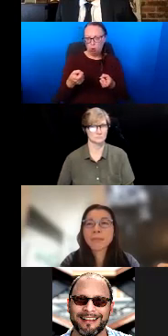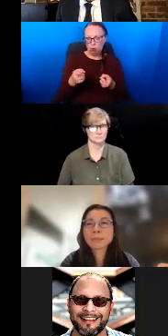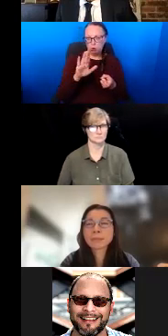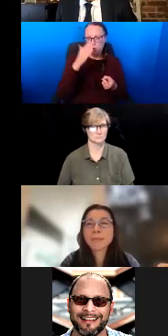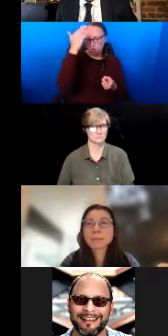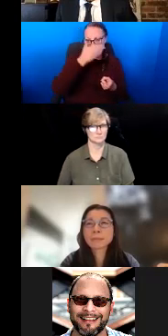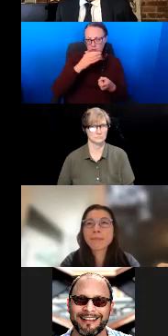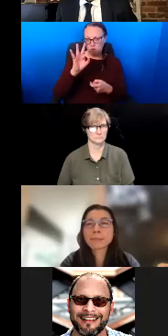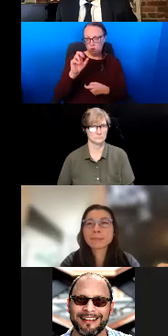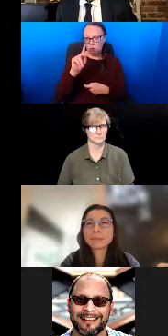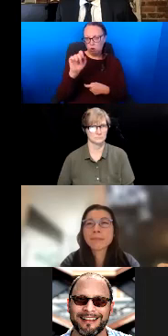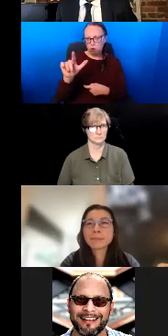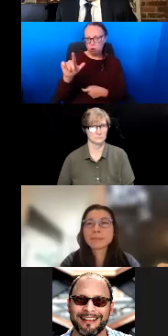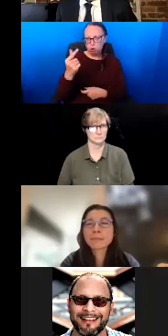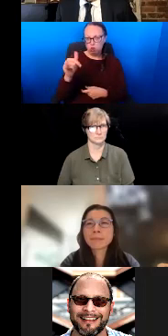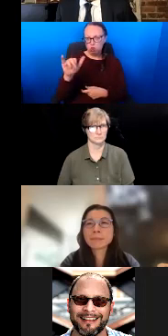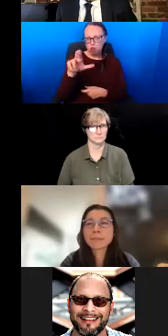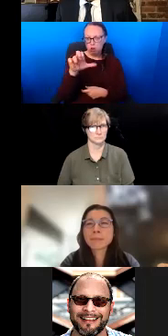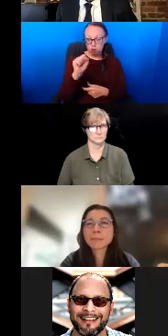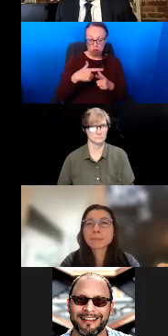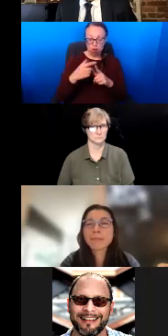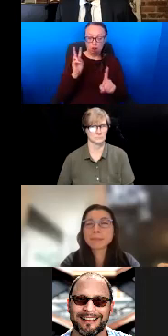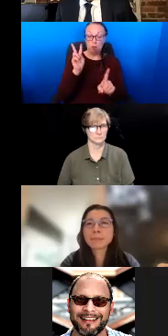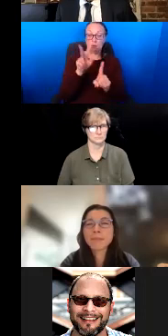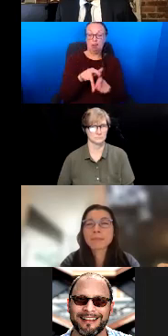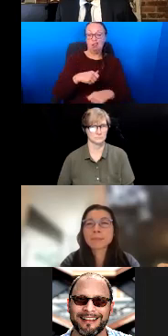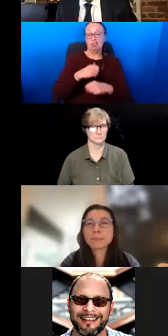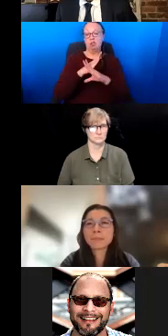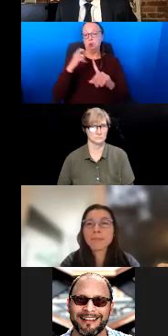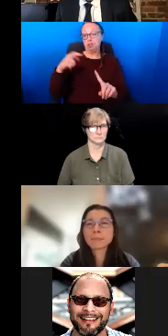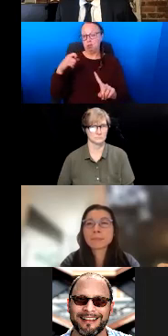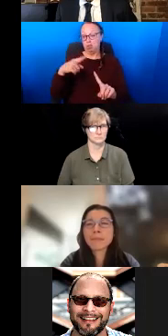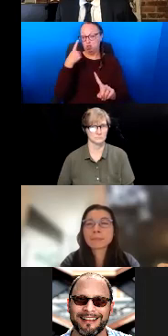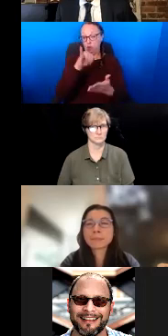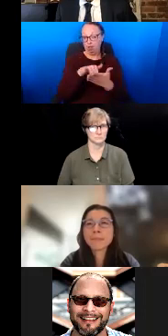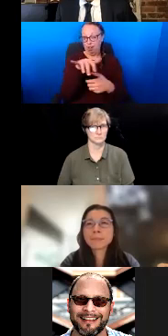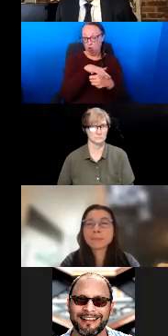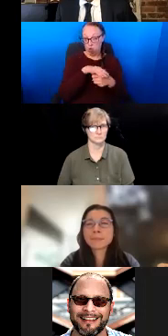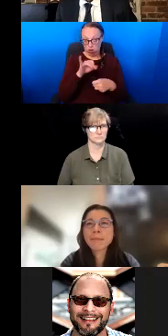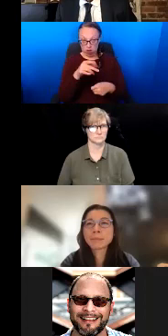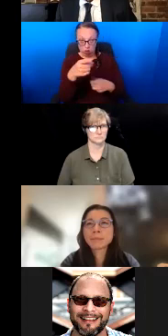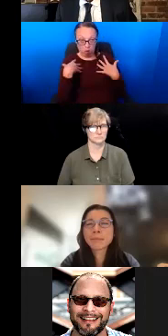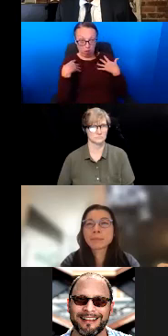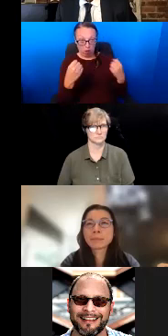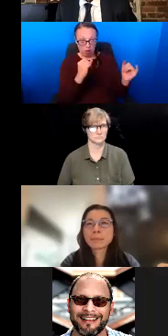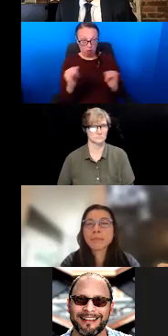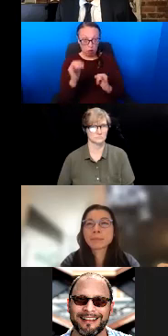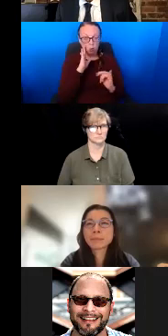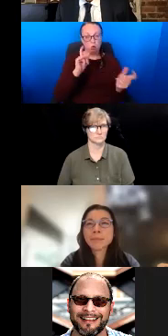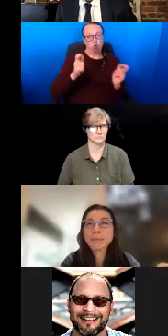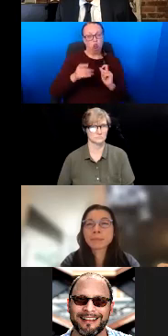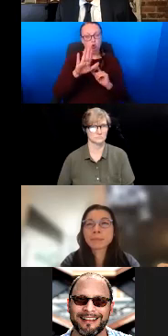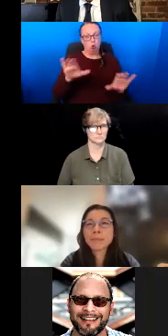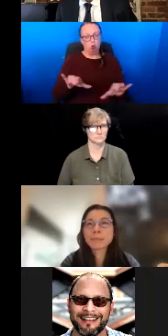gyrus, then applying inhibitory stimulation to that site for you, if you were a healthy individual, would manipulate your performance of